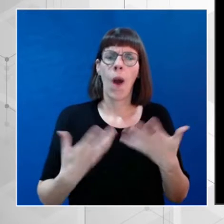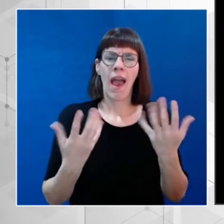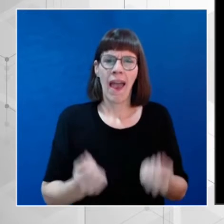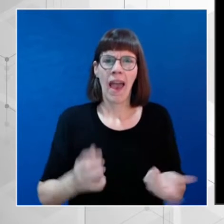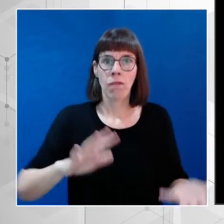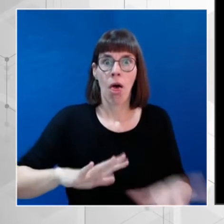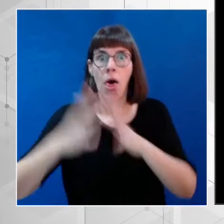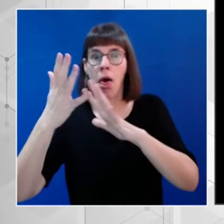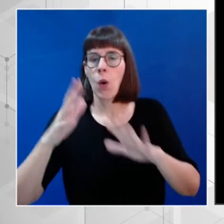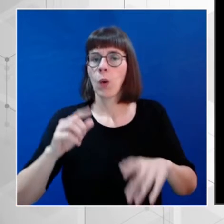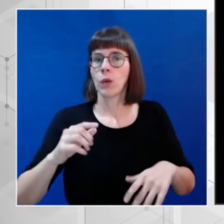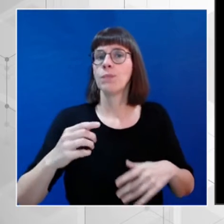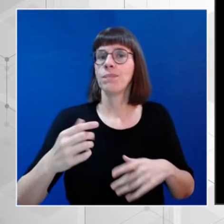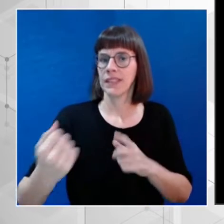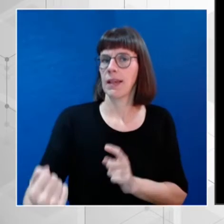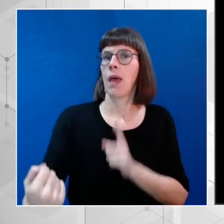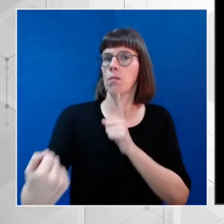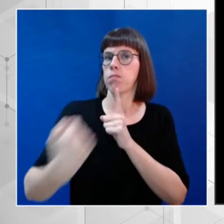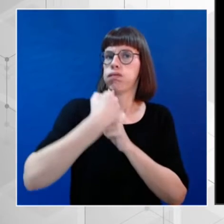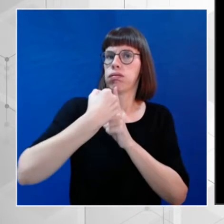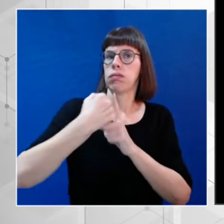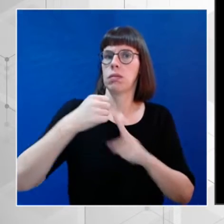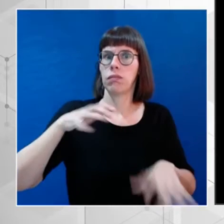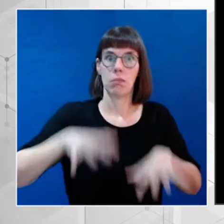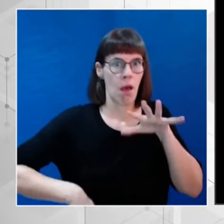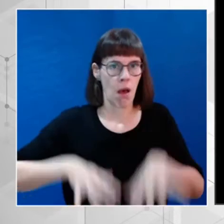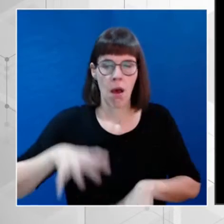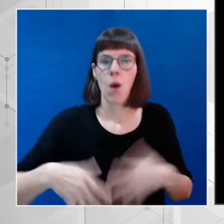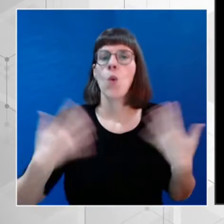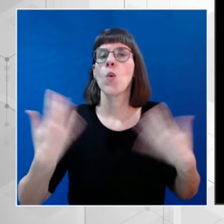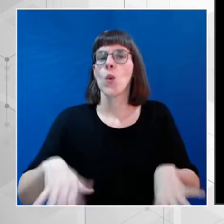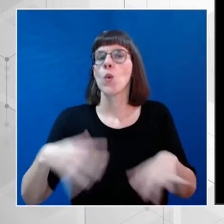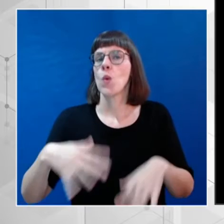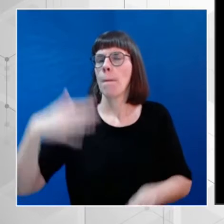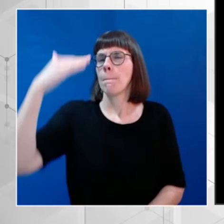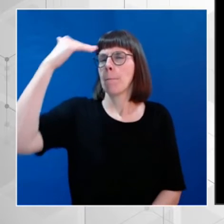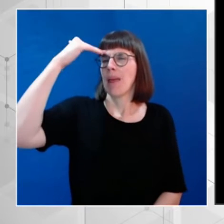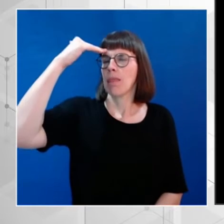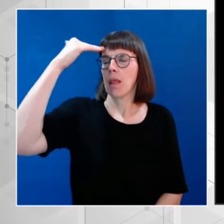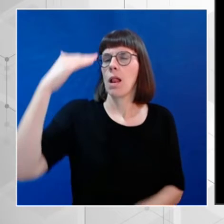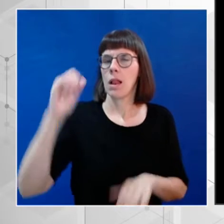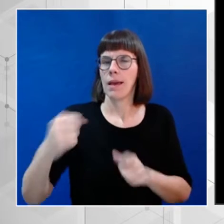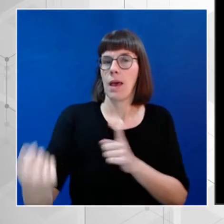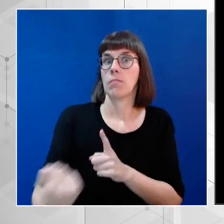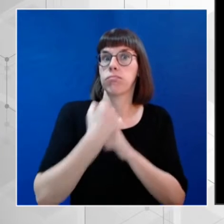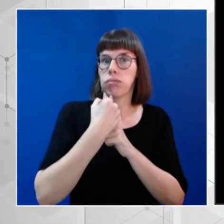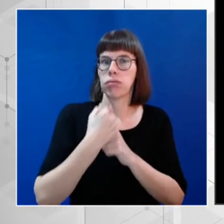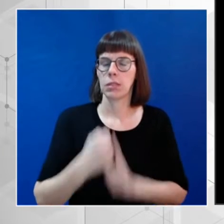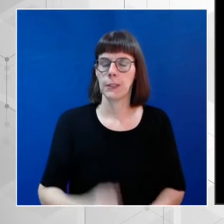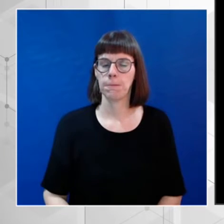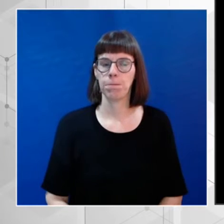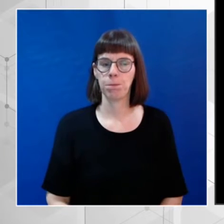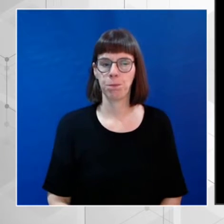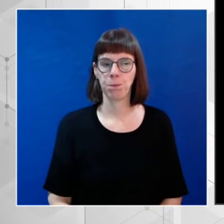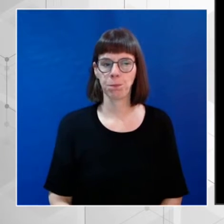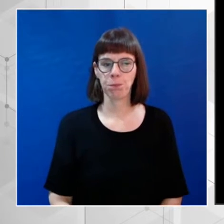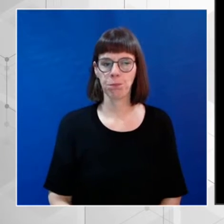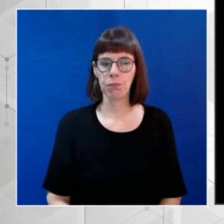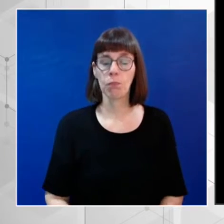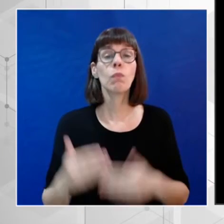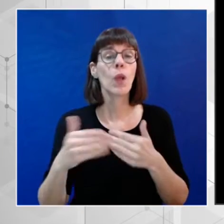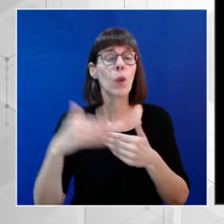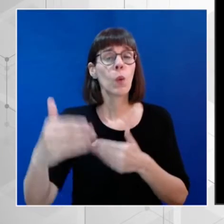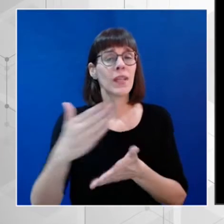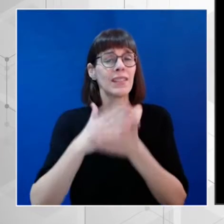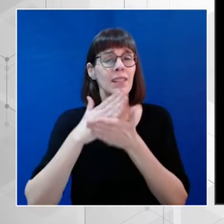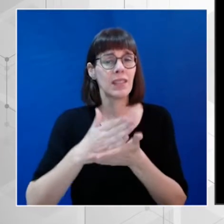can fully consume our mental and emotional capacity. I will later provide a link to a brilliant presentation by a